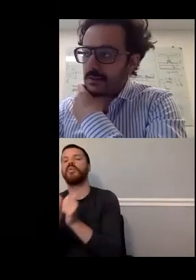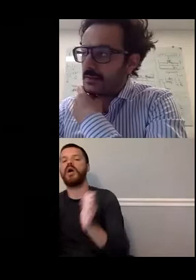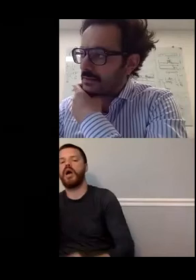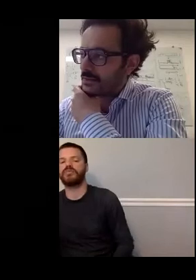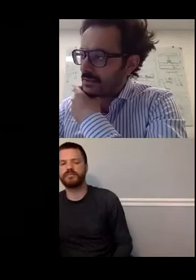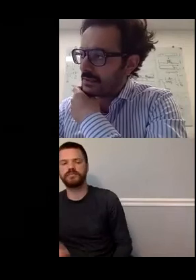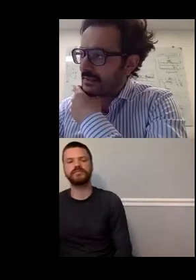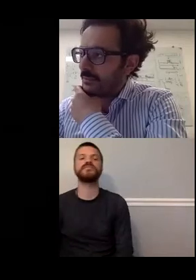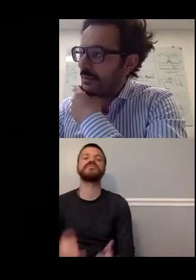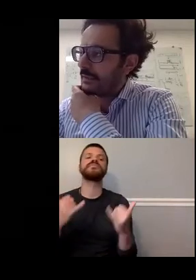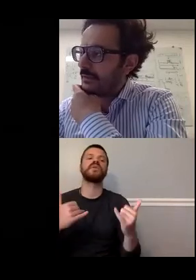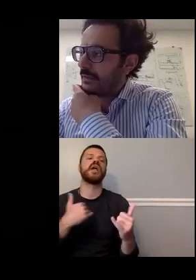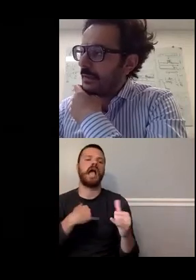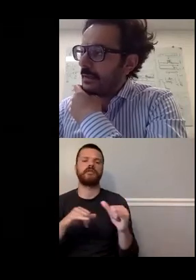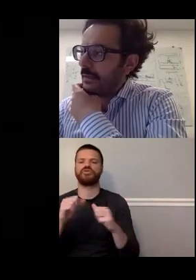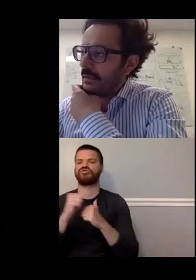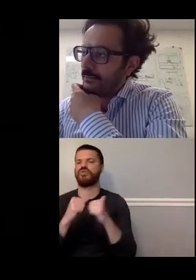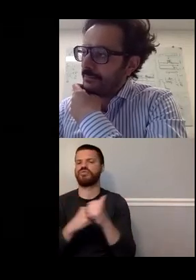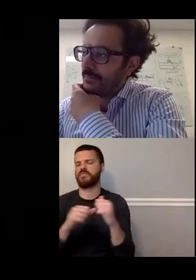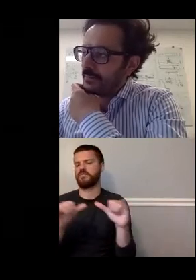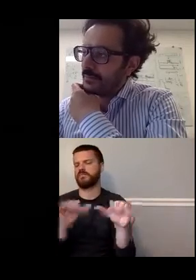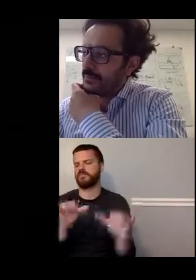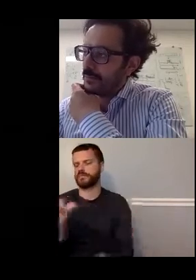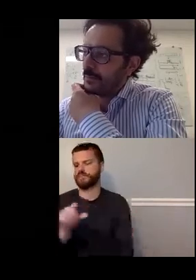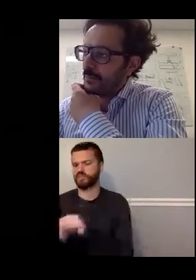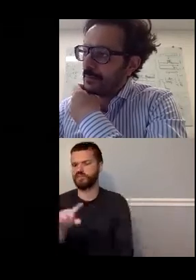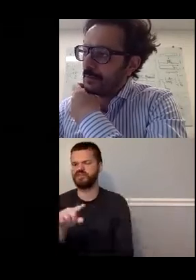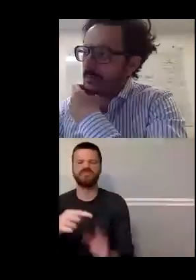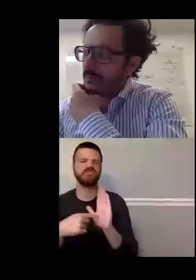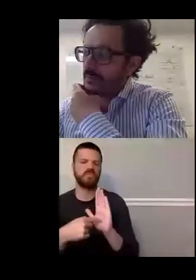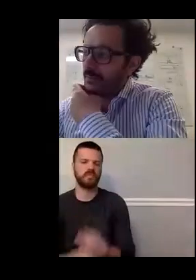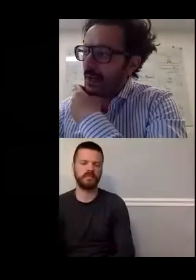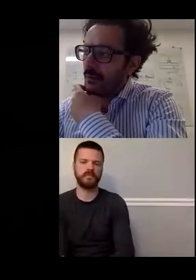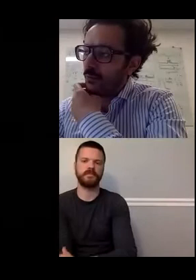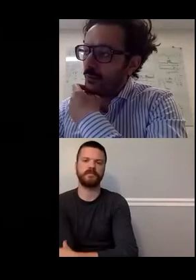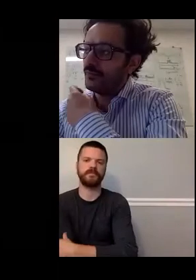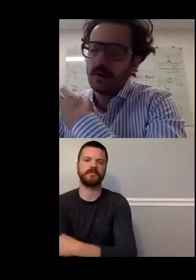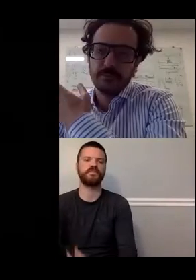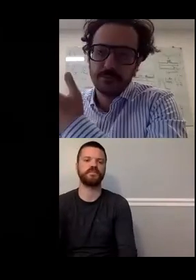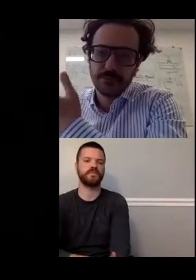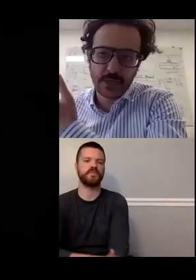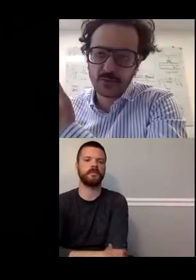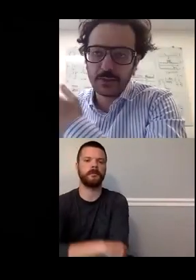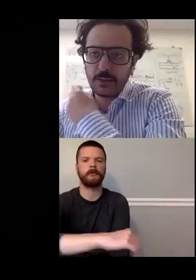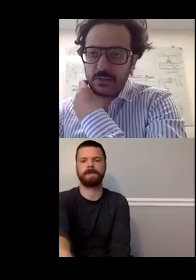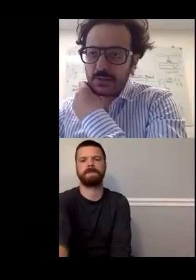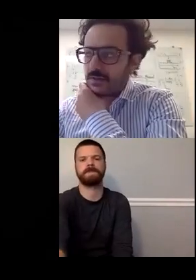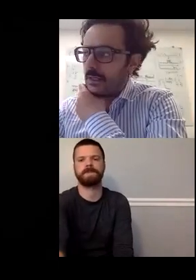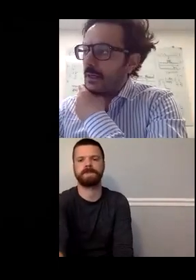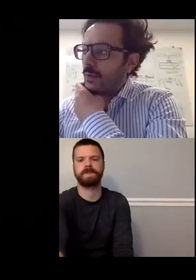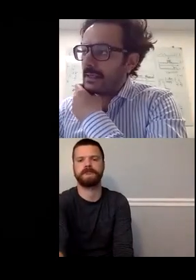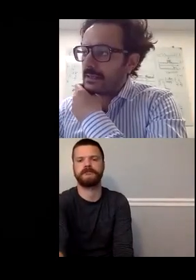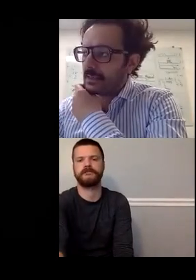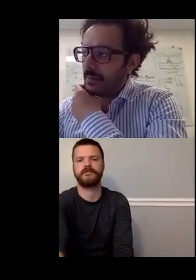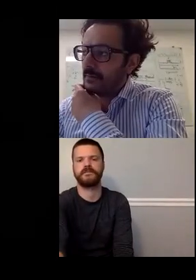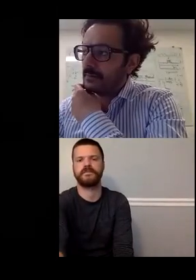measures, and this is just an example here. So we're looking at, for example, how from anatomical images,